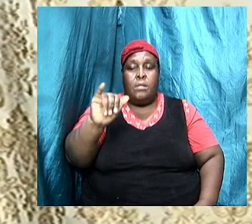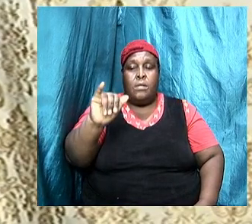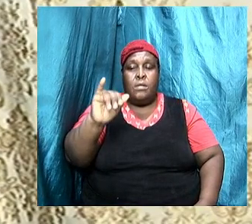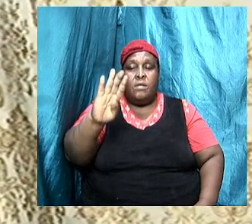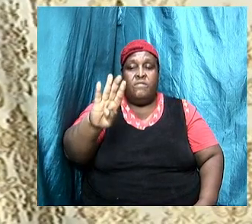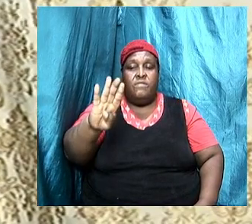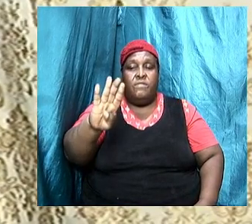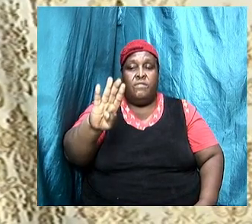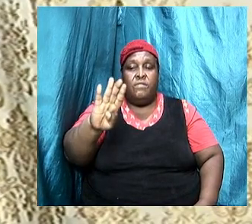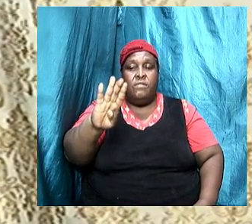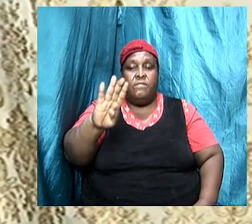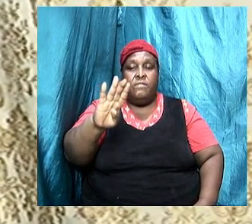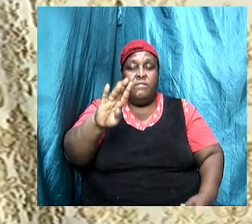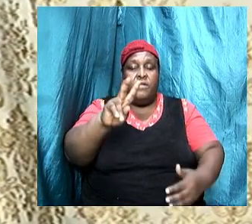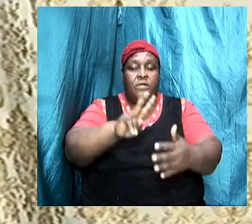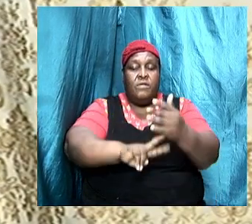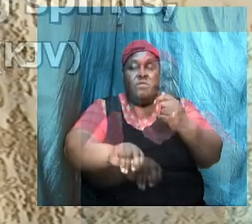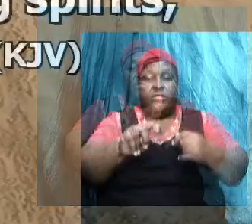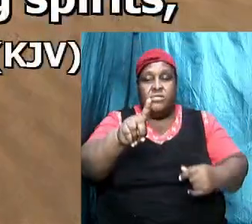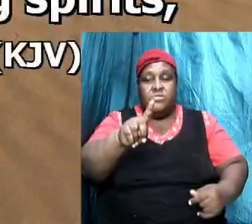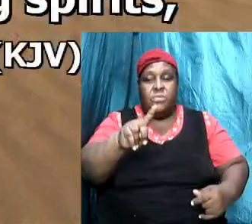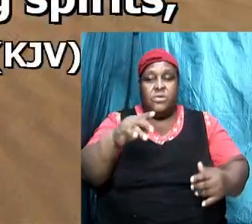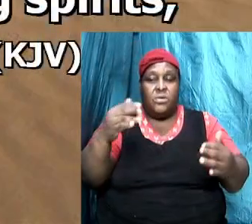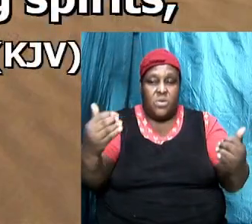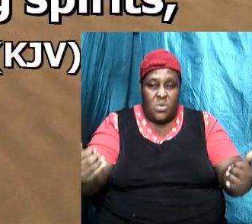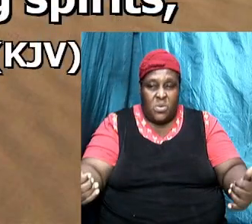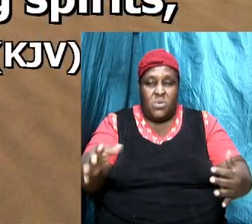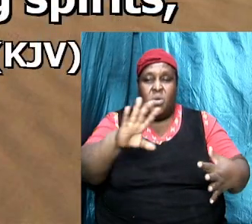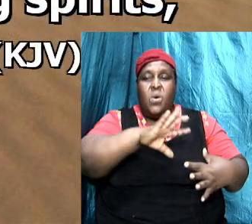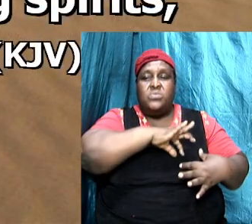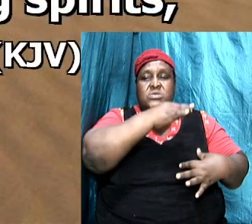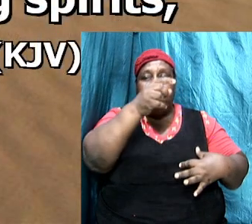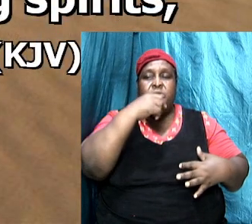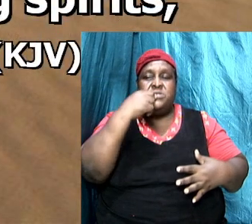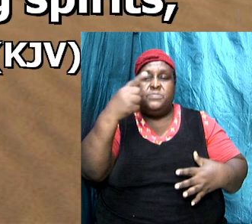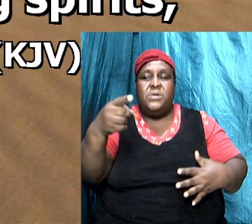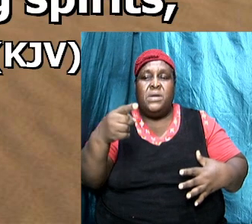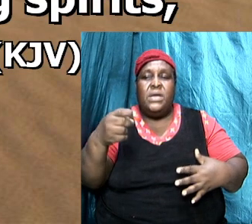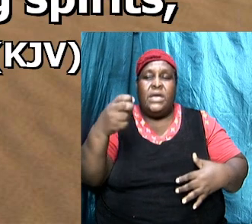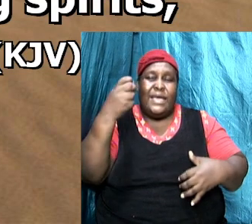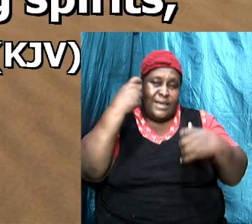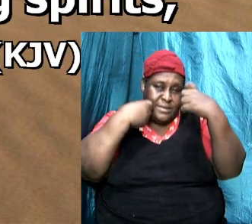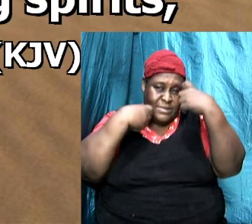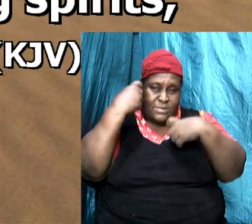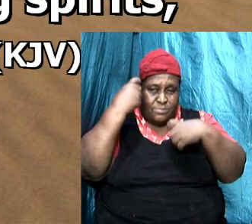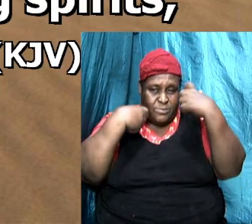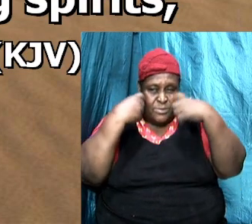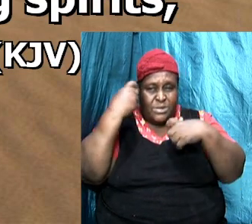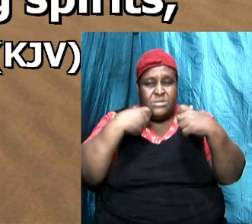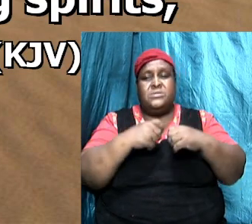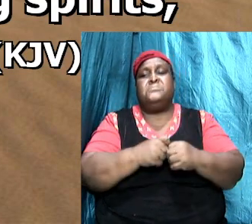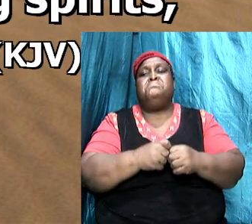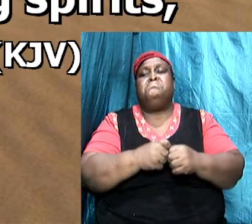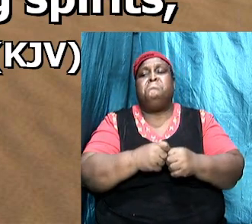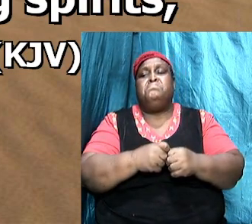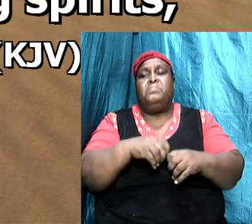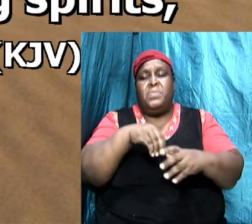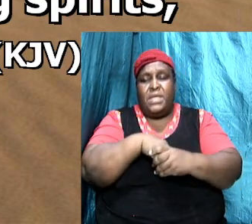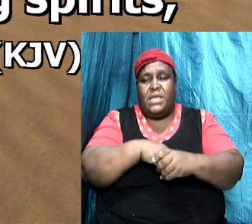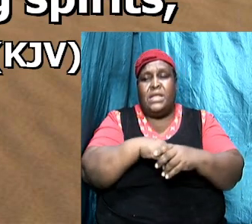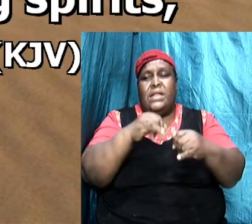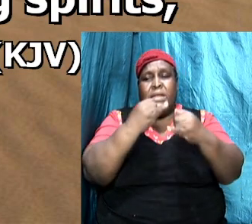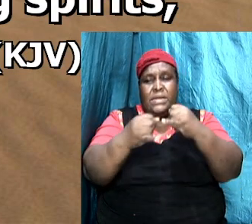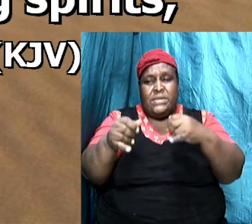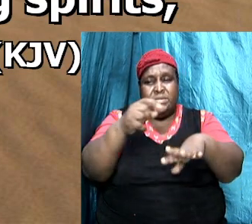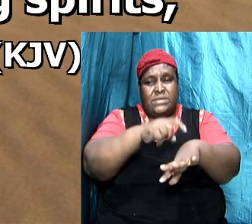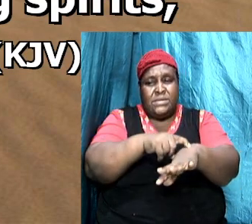4, verses 1. Now the Spirit speaketh expressly that in the latter